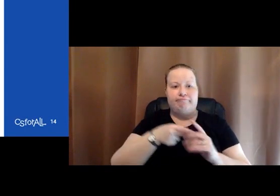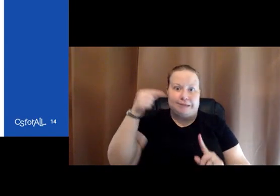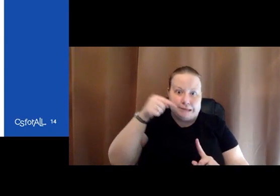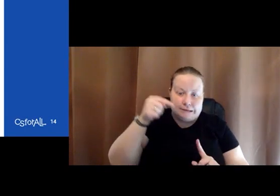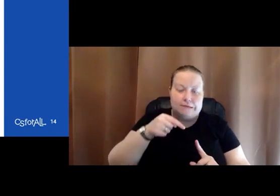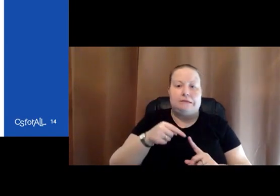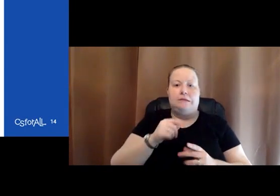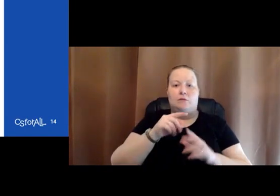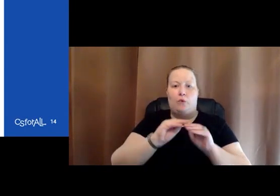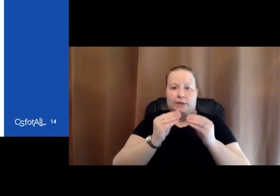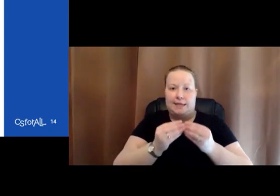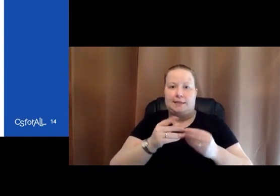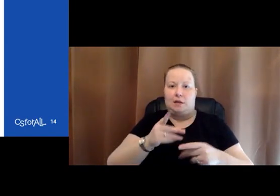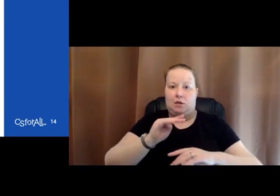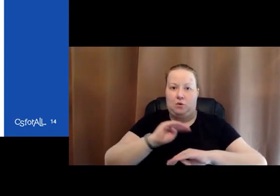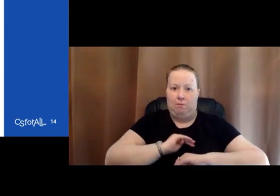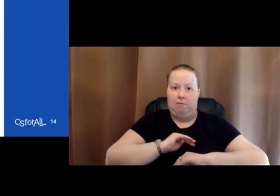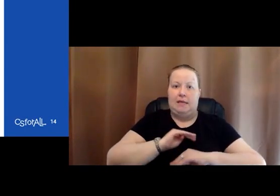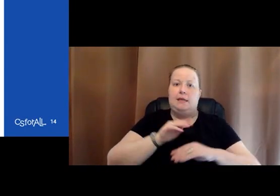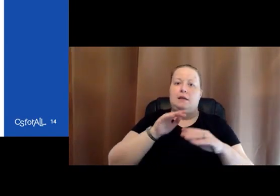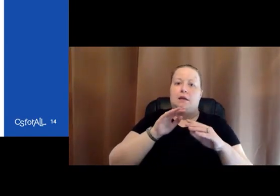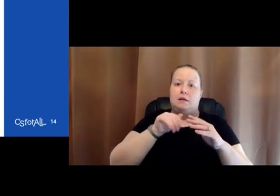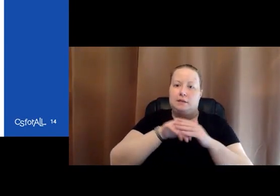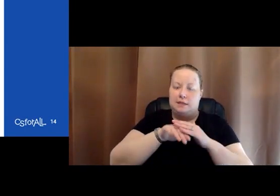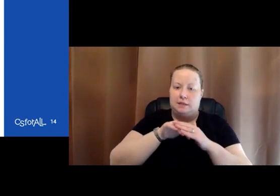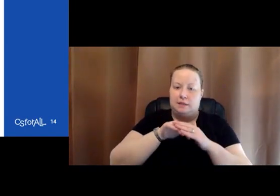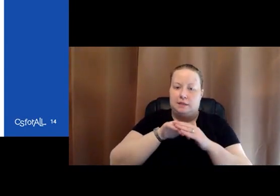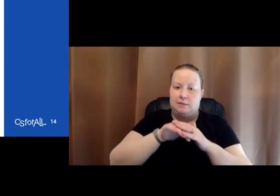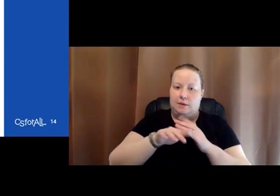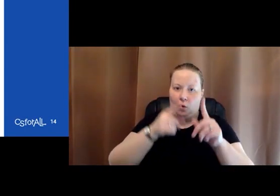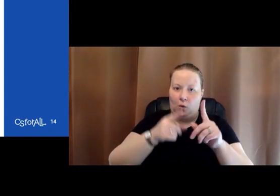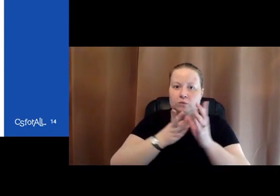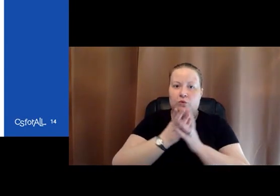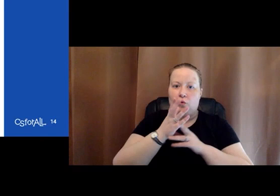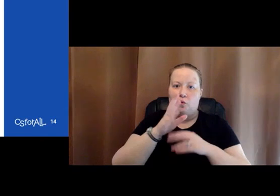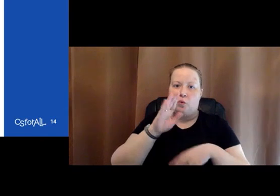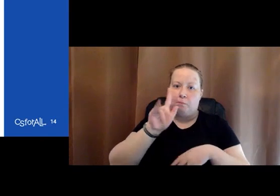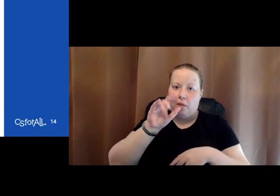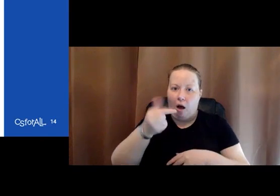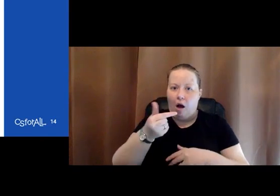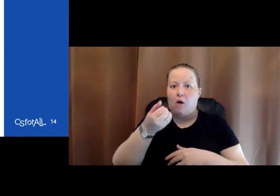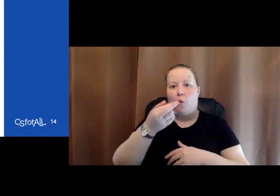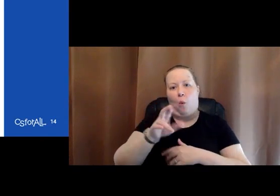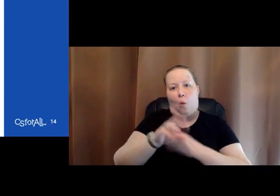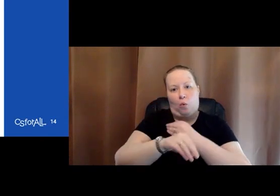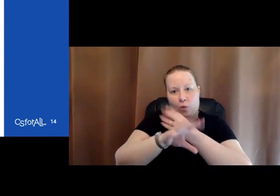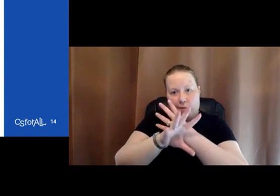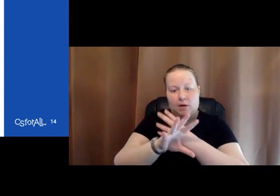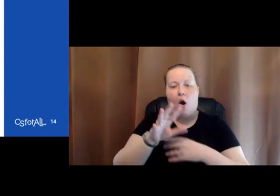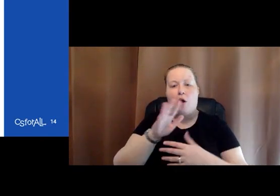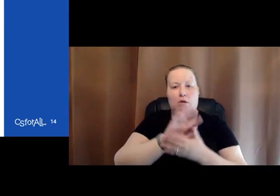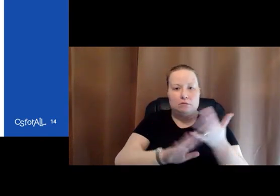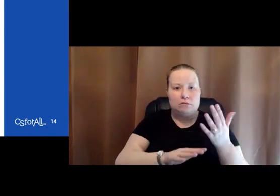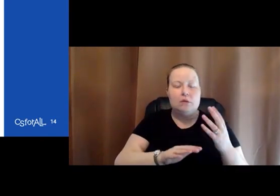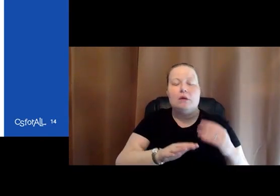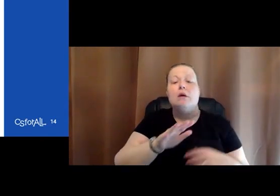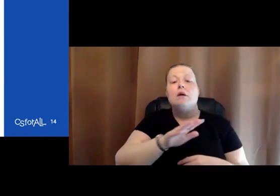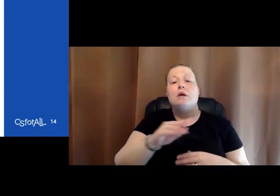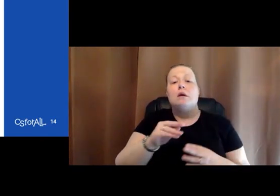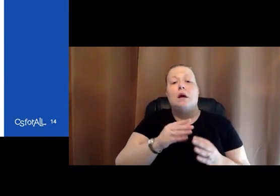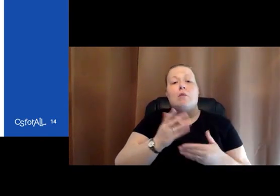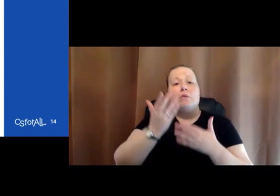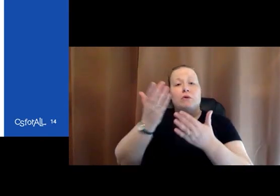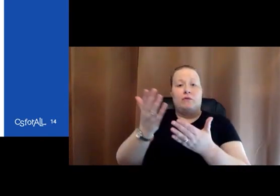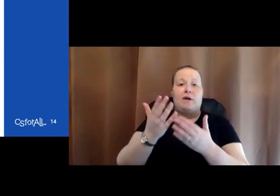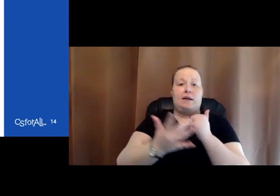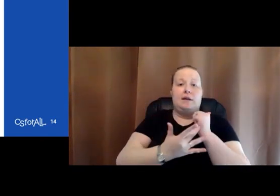accessibility goals through blogs and webinars and other events. And then providing technical support and